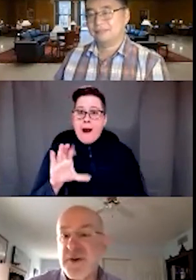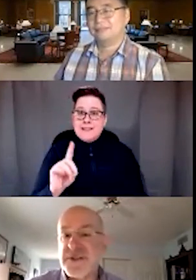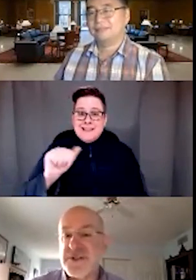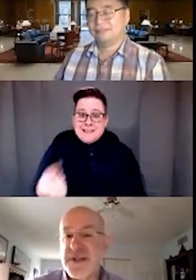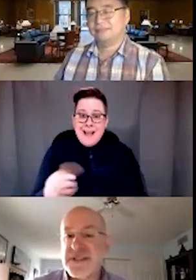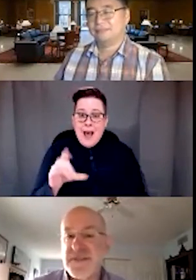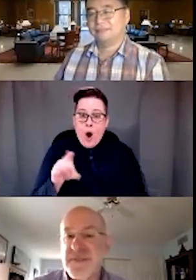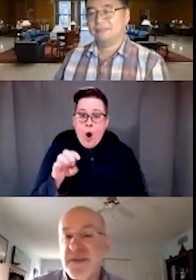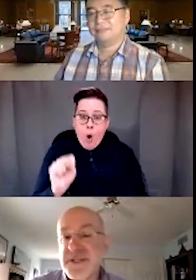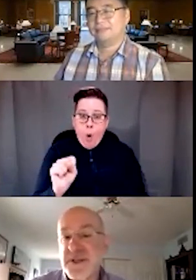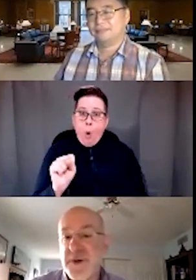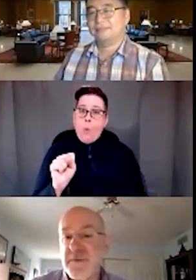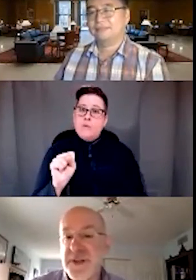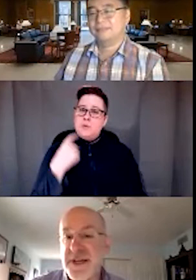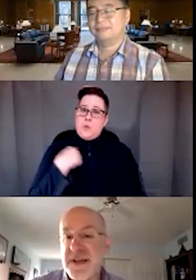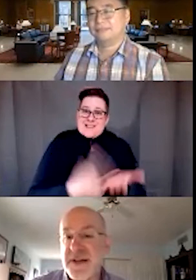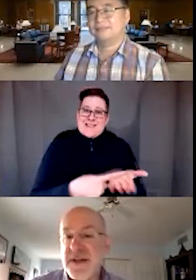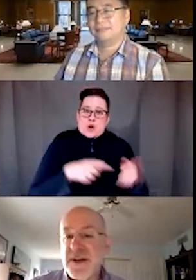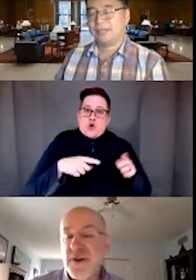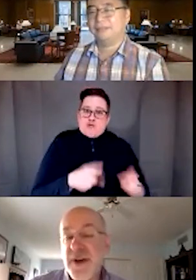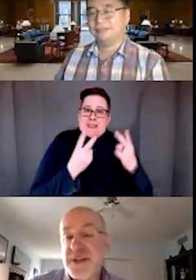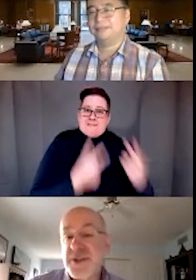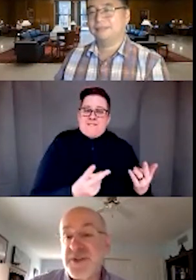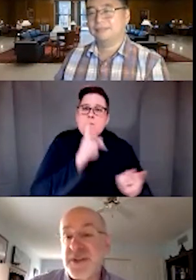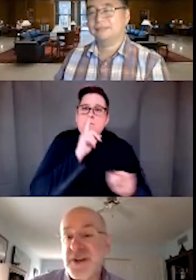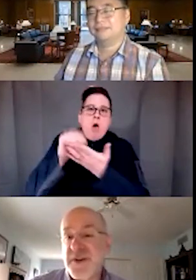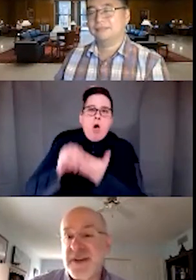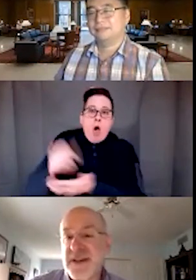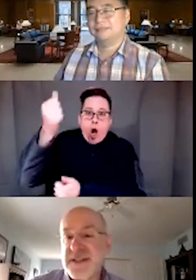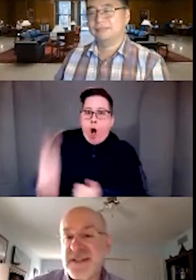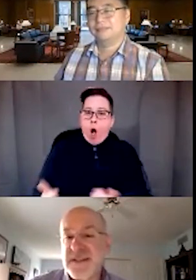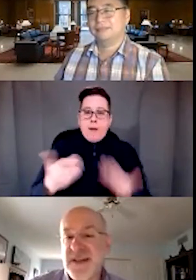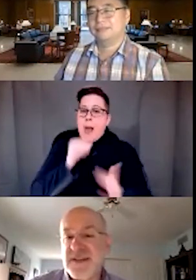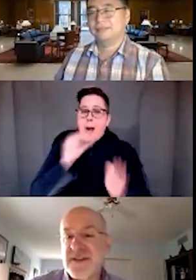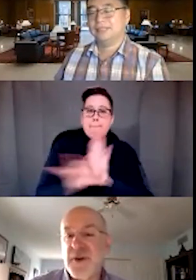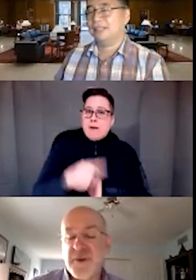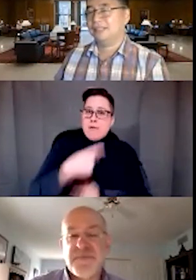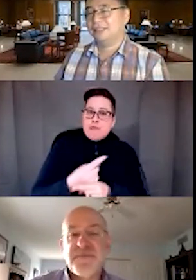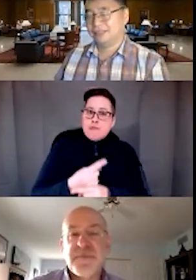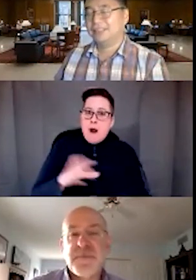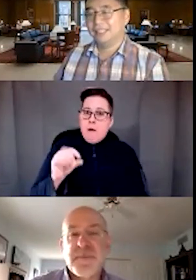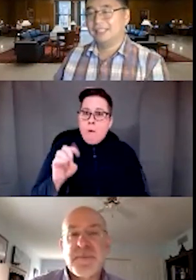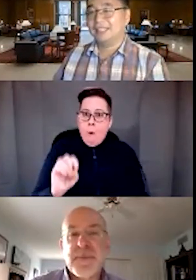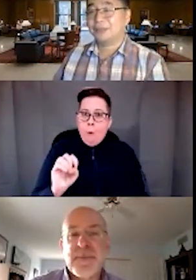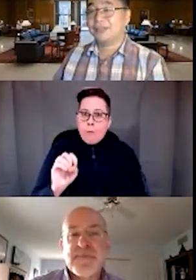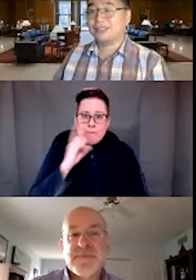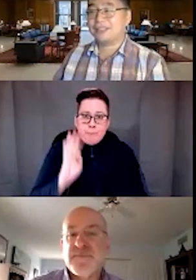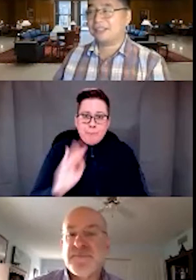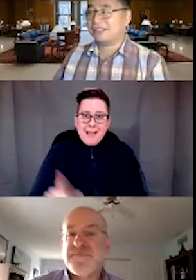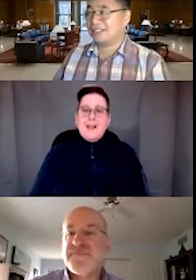ICD-10 codes addressed in a visit when billing, yeah, or not choosing the correct ICD-10 code. Yeah.